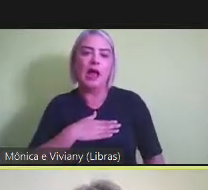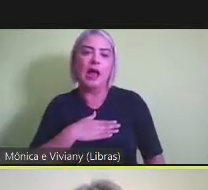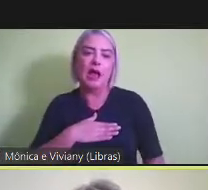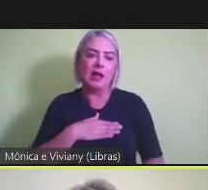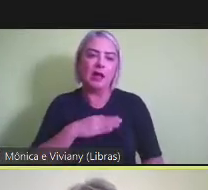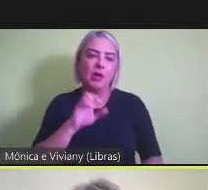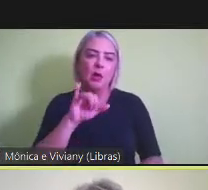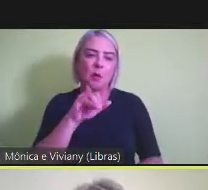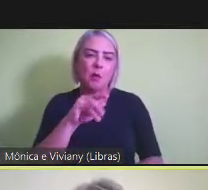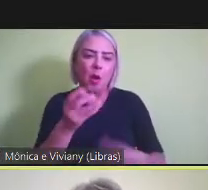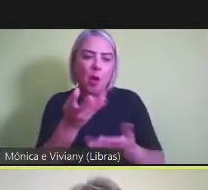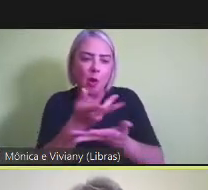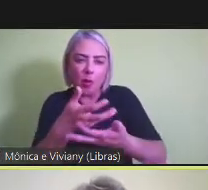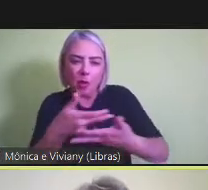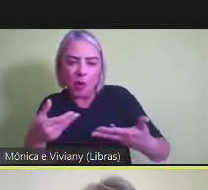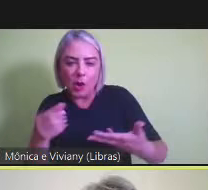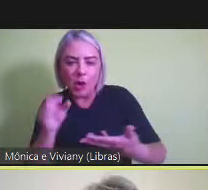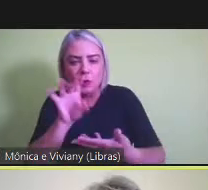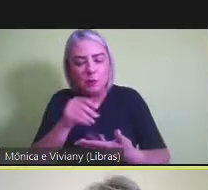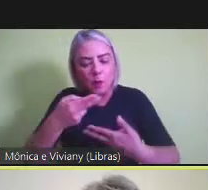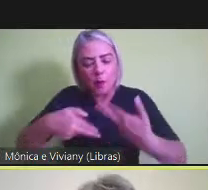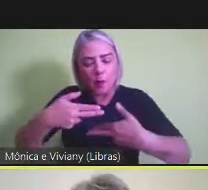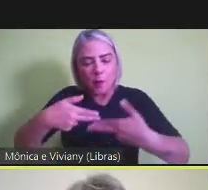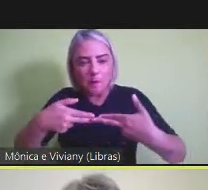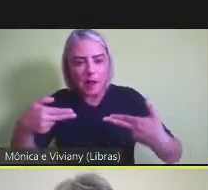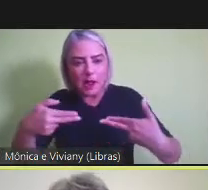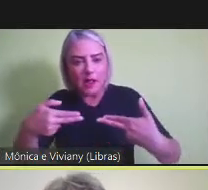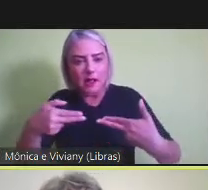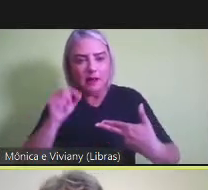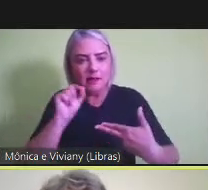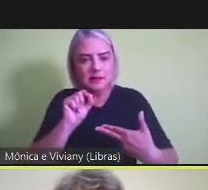and stakeholders. So